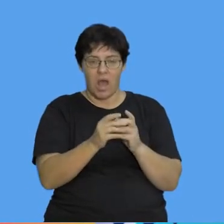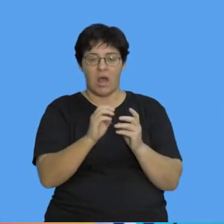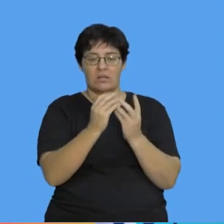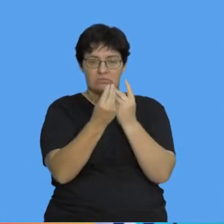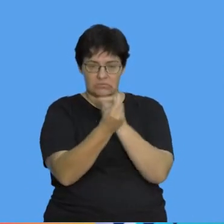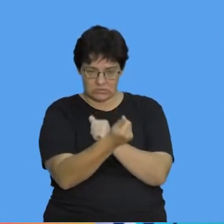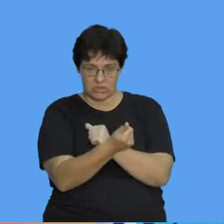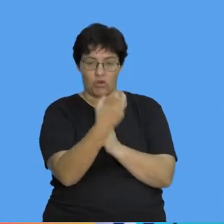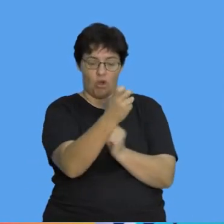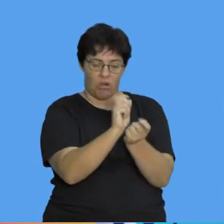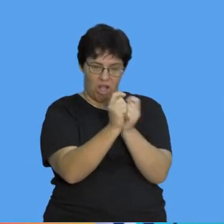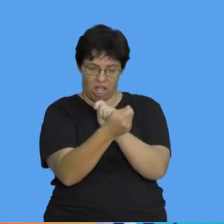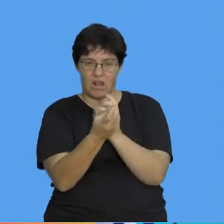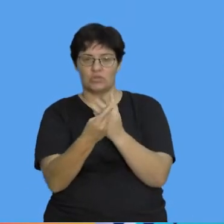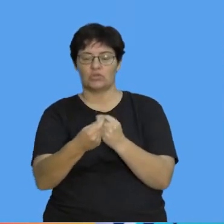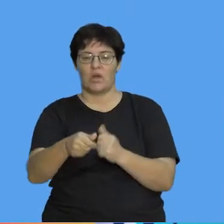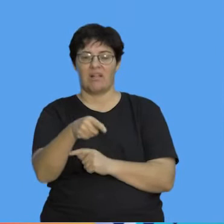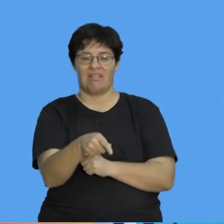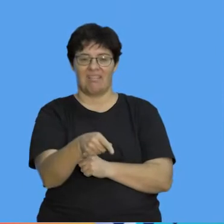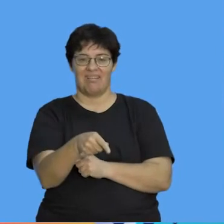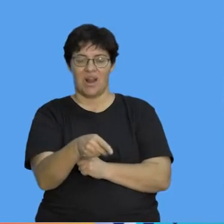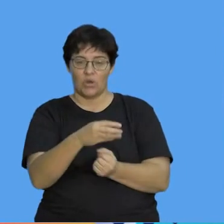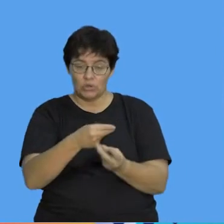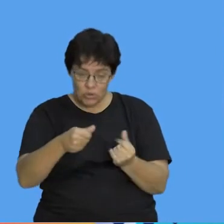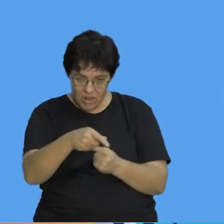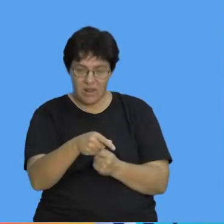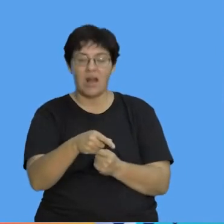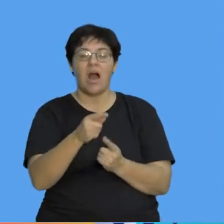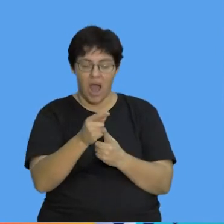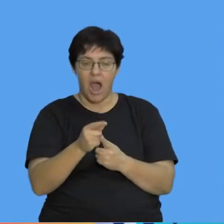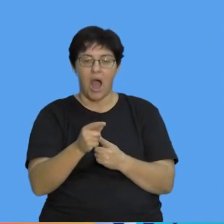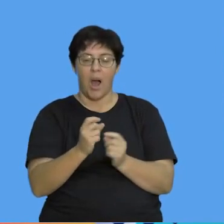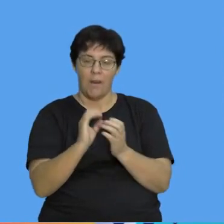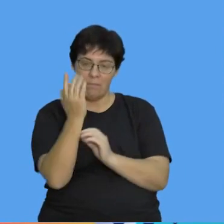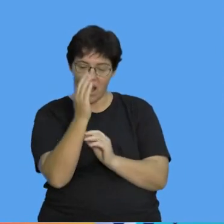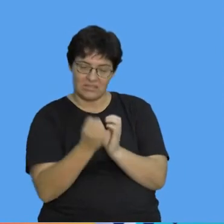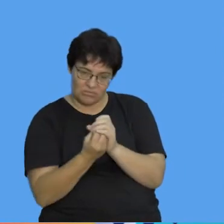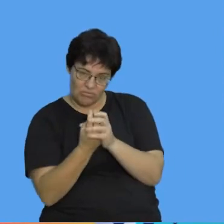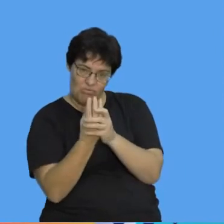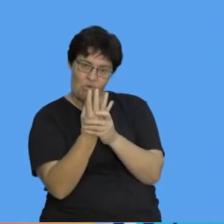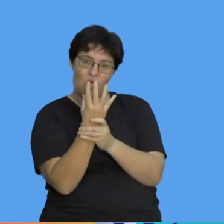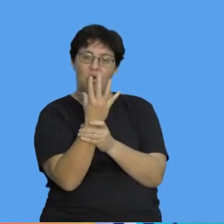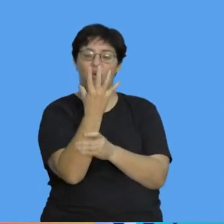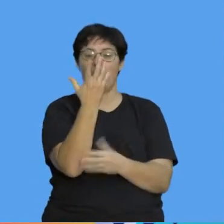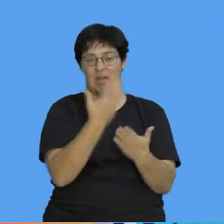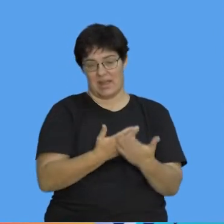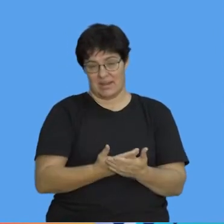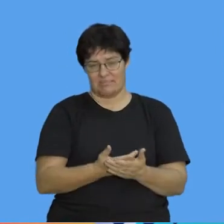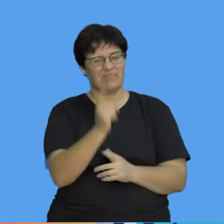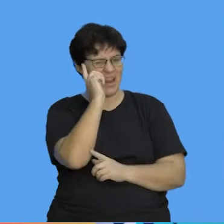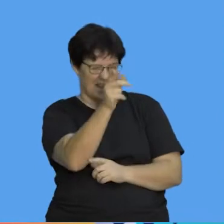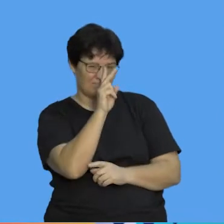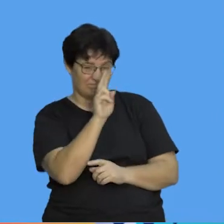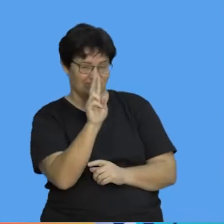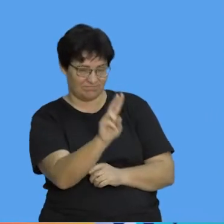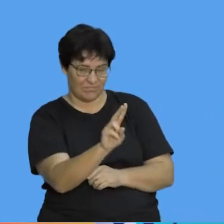get soil. And when I get soil, then I can, all right, bigger plants can then grow. You might have a look at